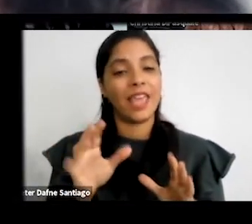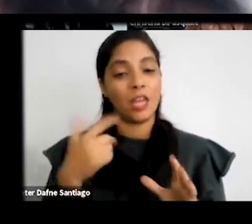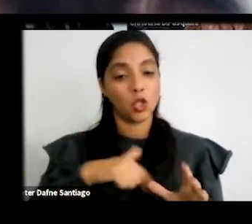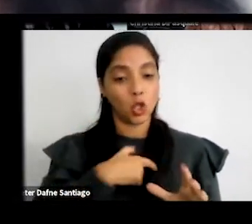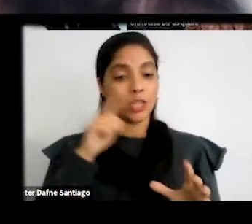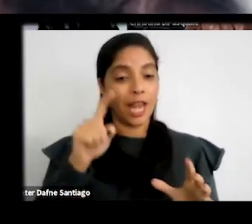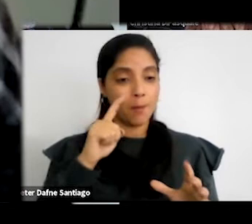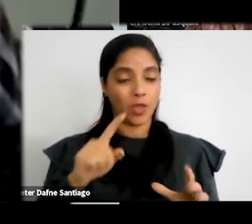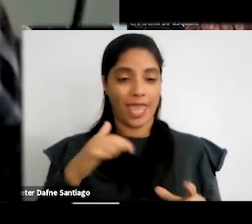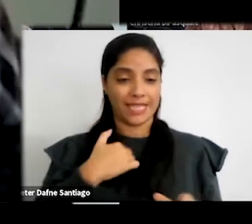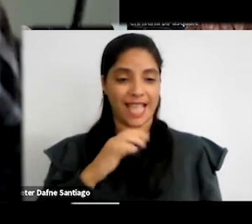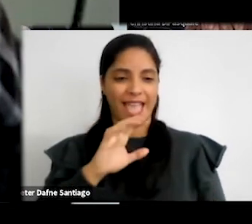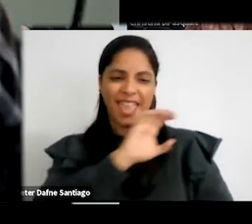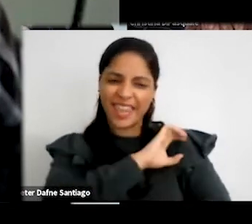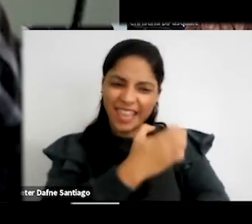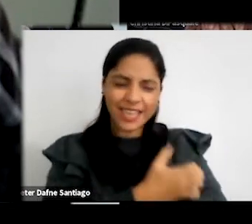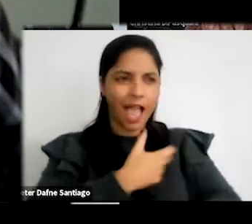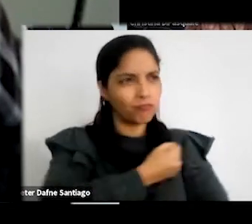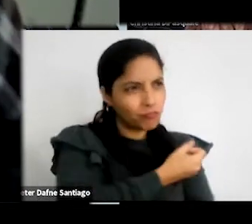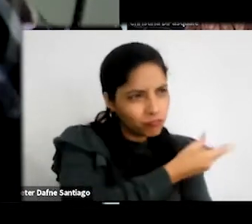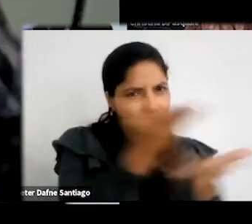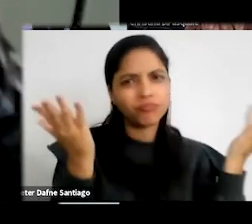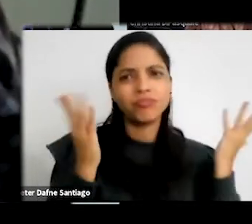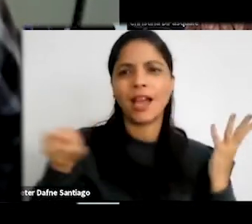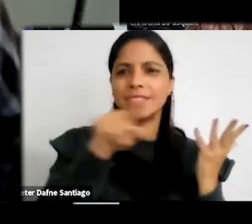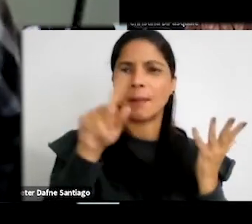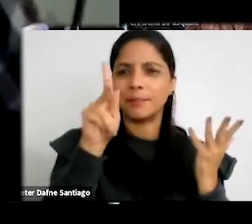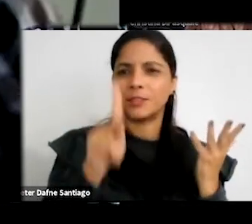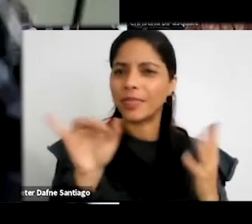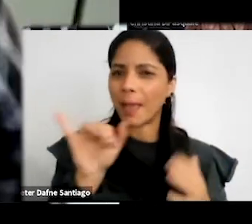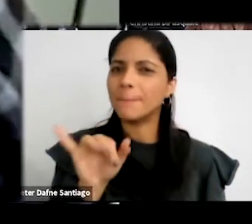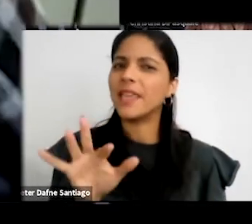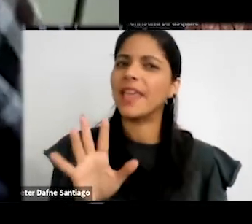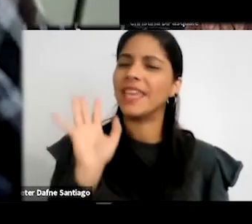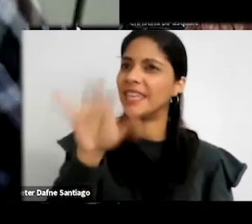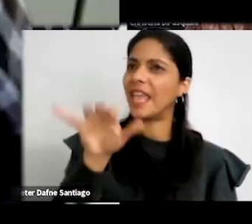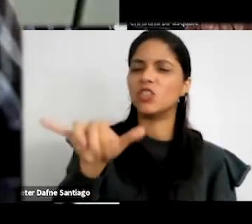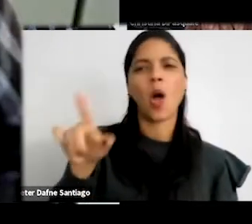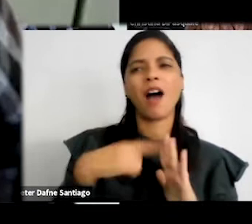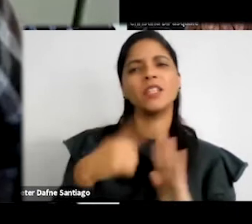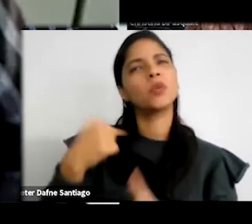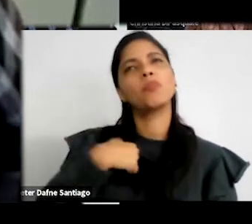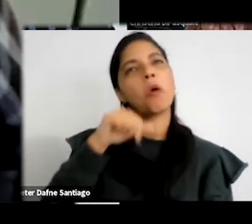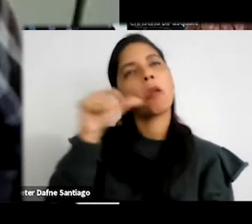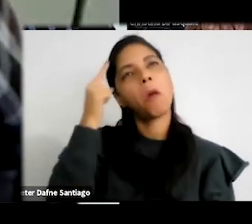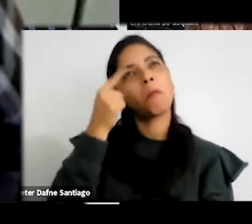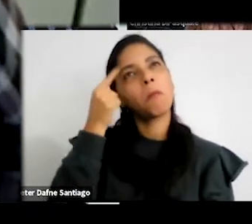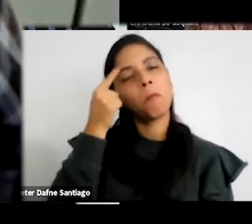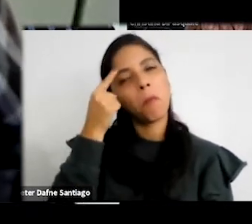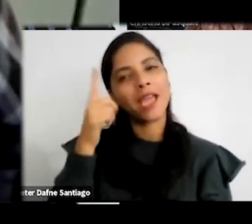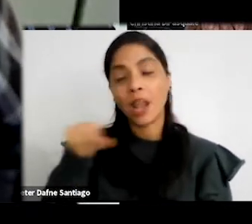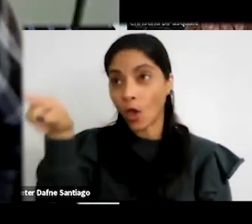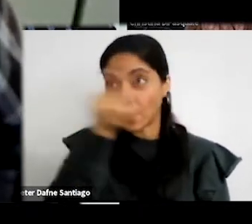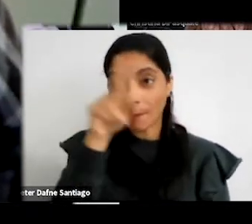back as well, which is something that you don't really think about. What people don't really think about is sort of